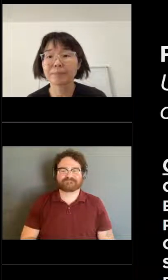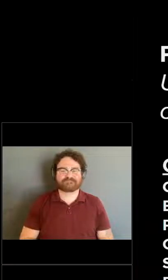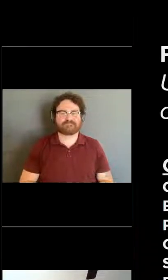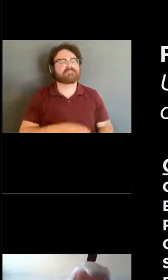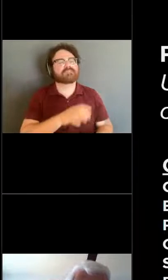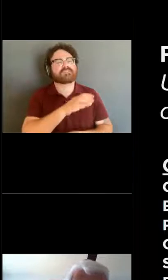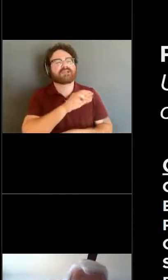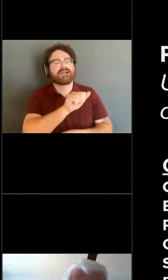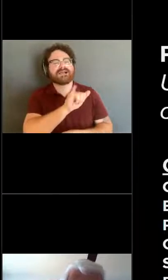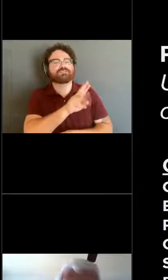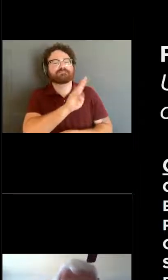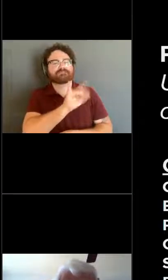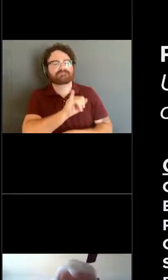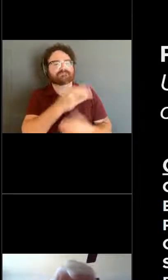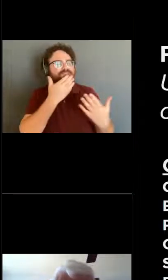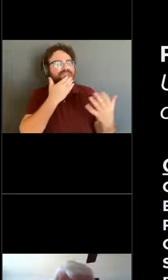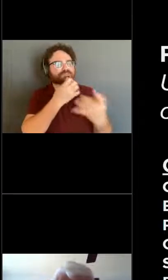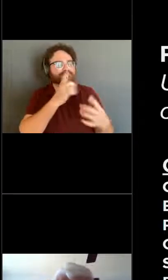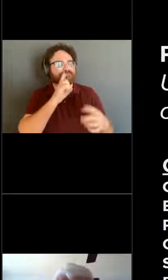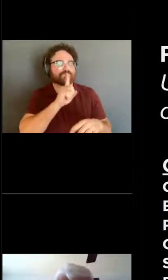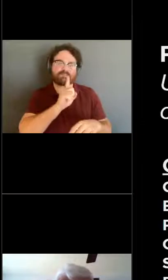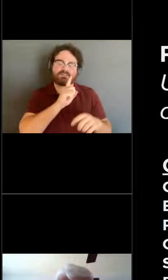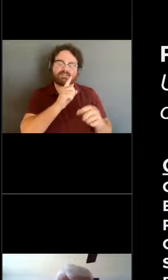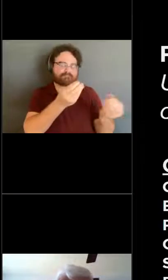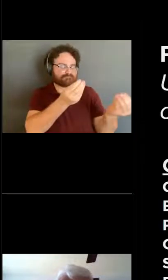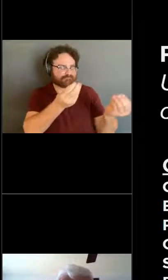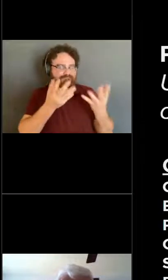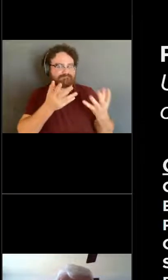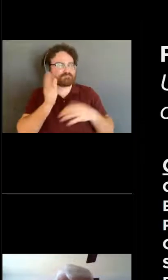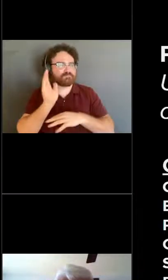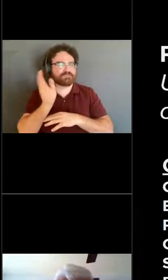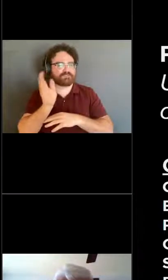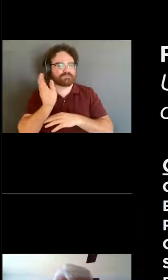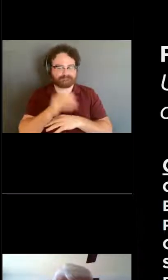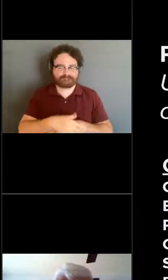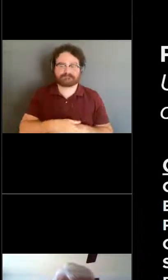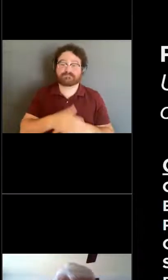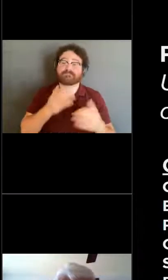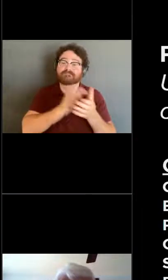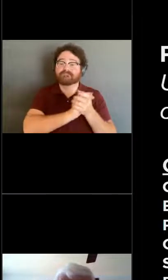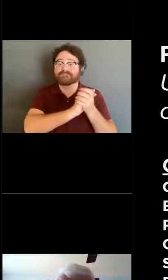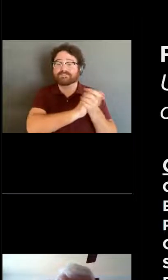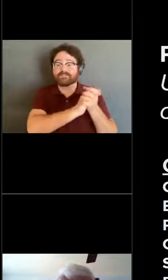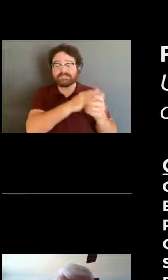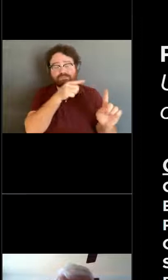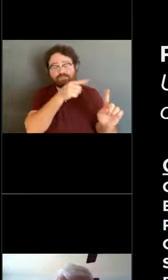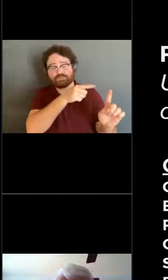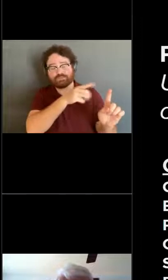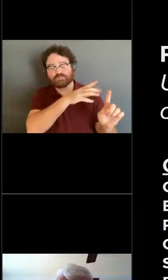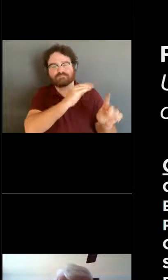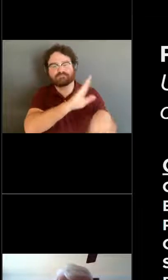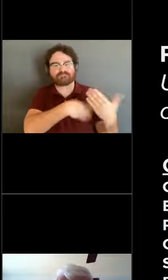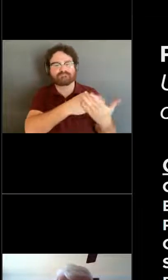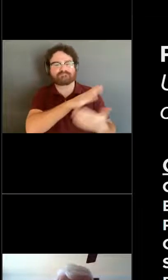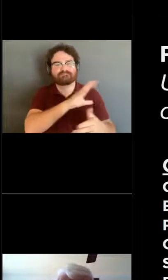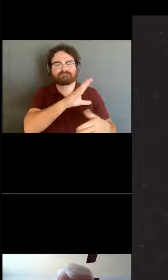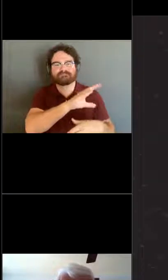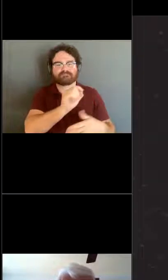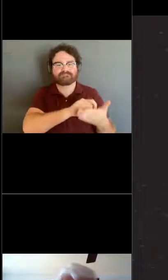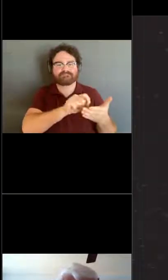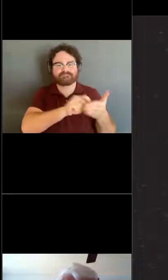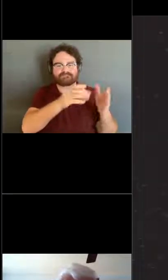Ayumi, thank you very much for a really informative presentation. Congratulations to you and to all of your co-authors